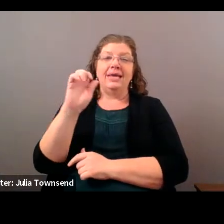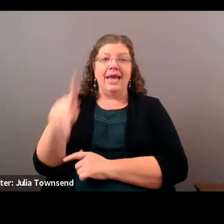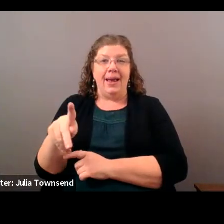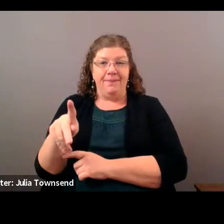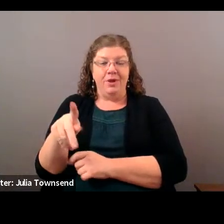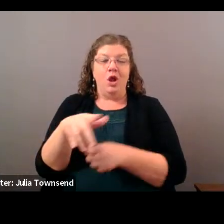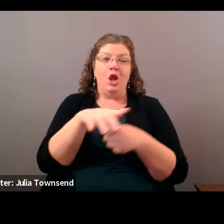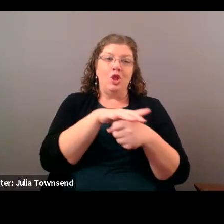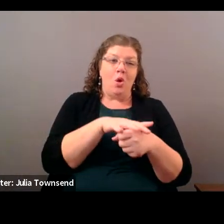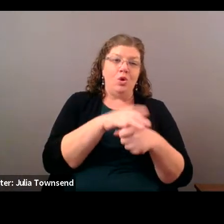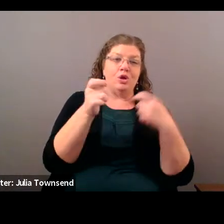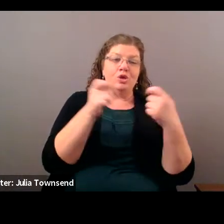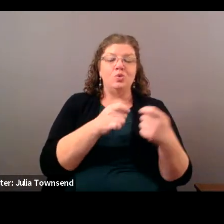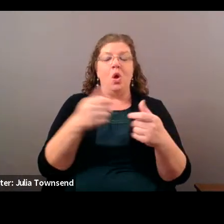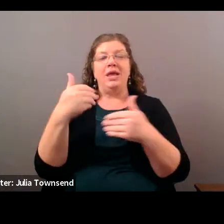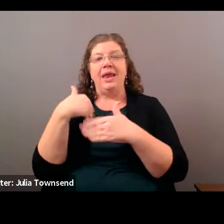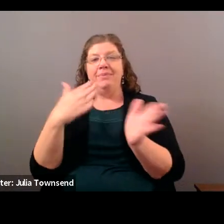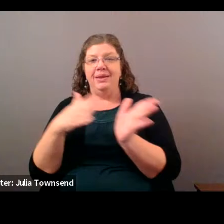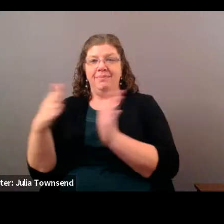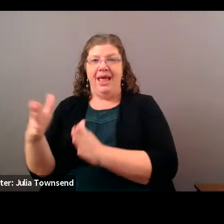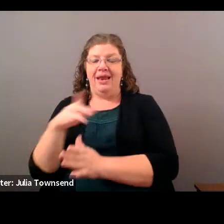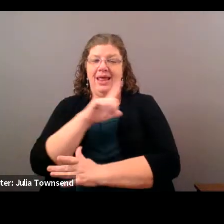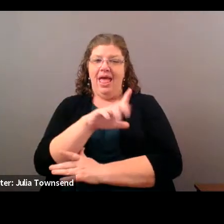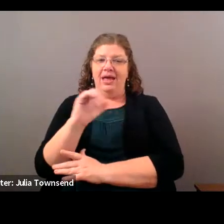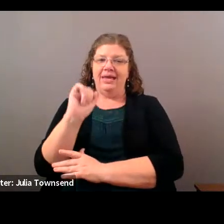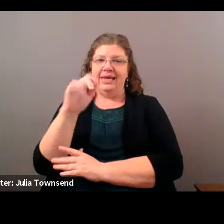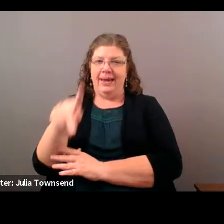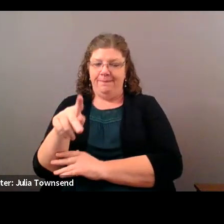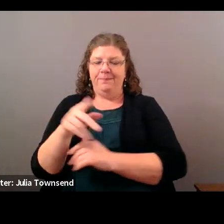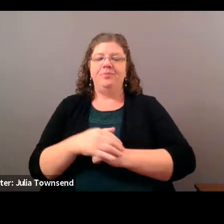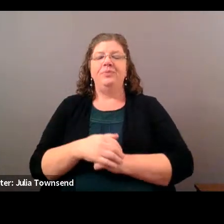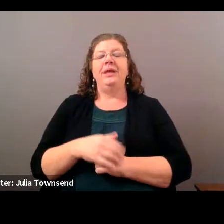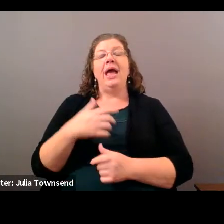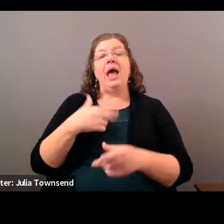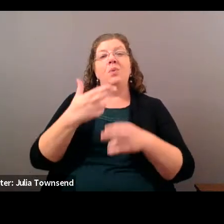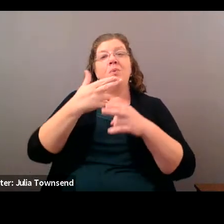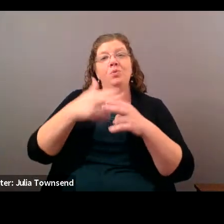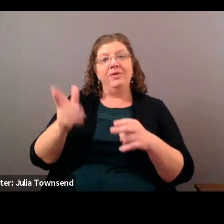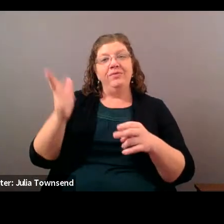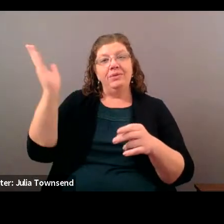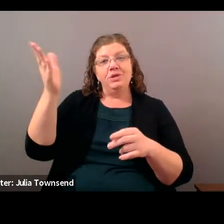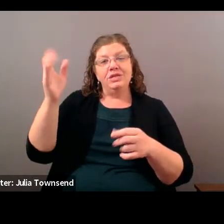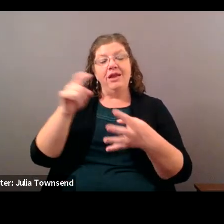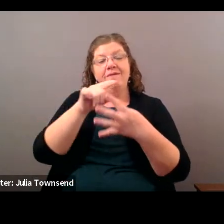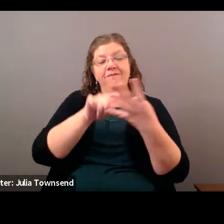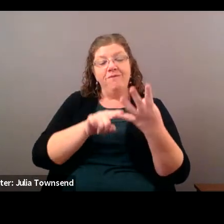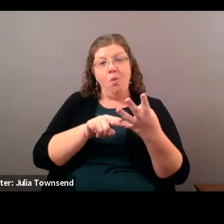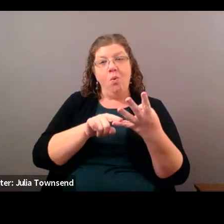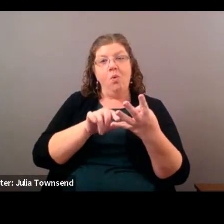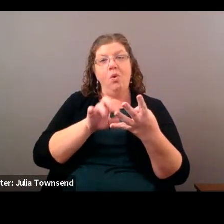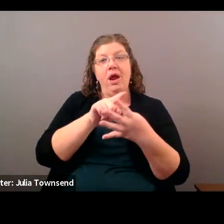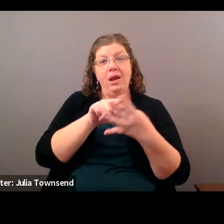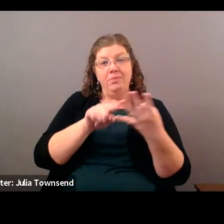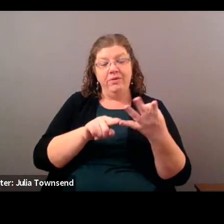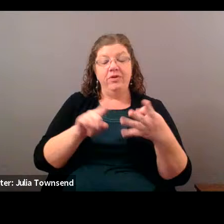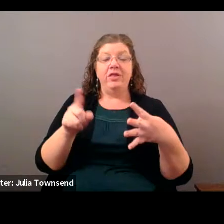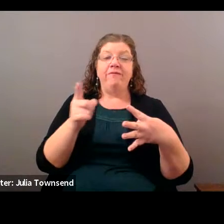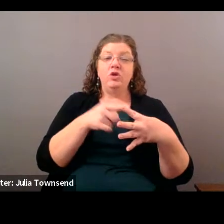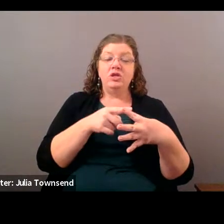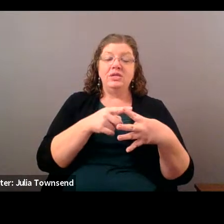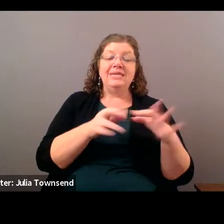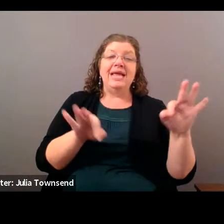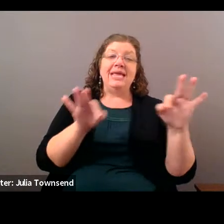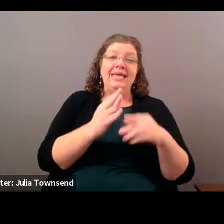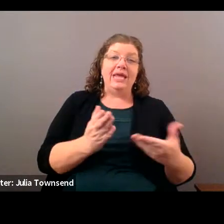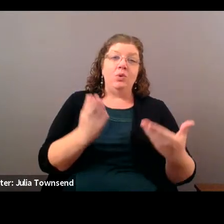Local Control Accountability Plan. I will briefly present 4 items to you. The first one is the key